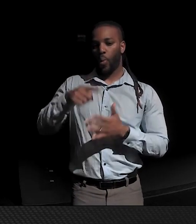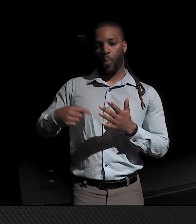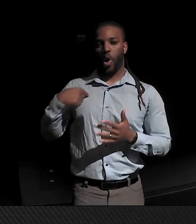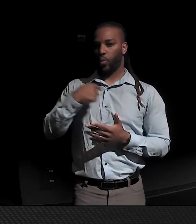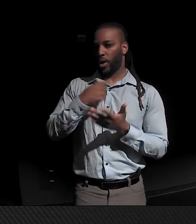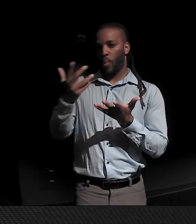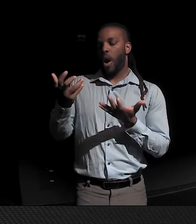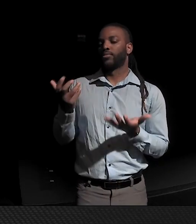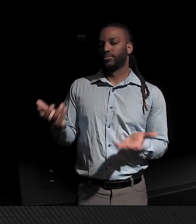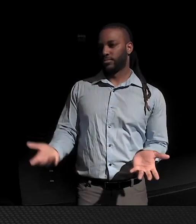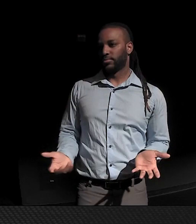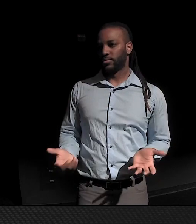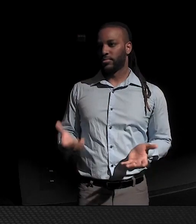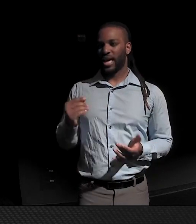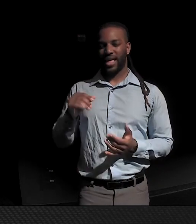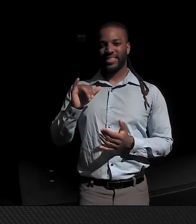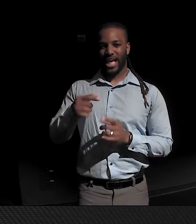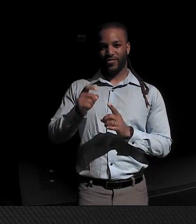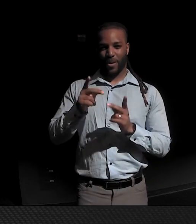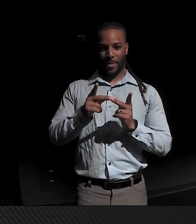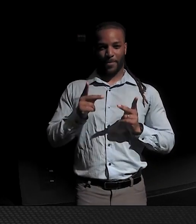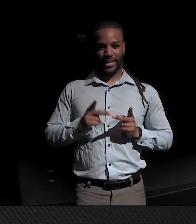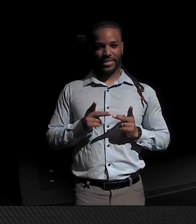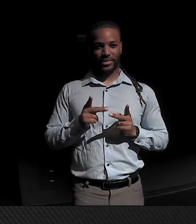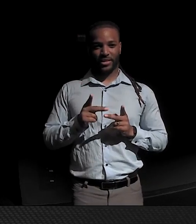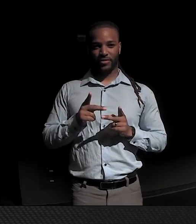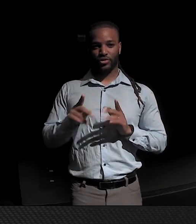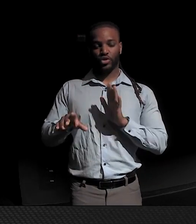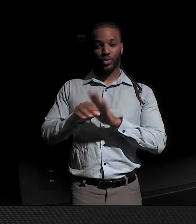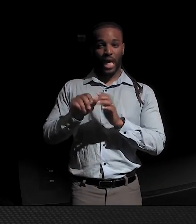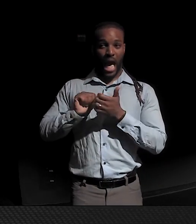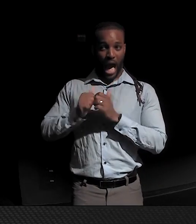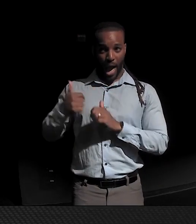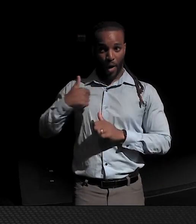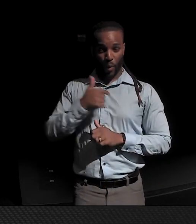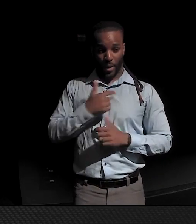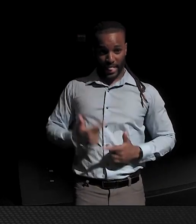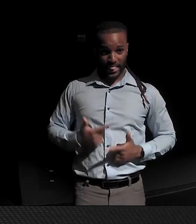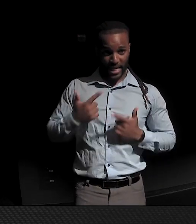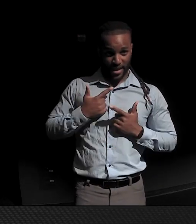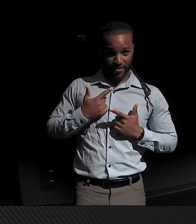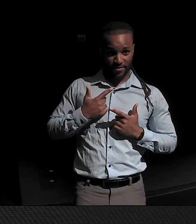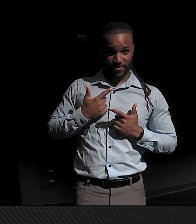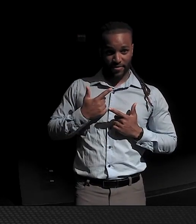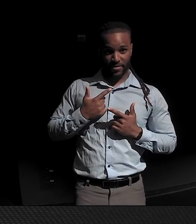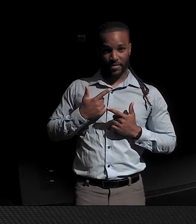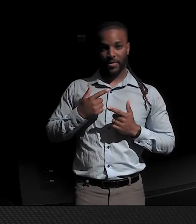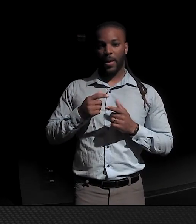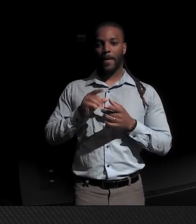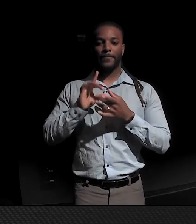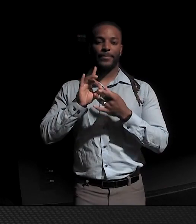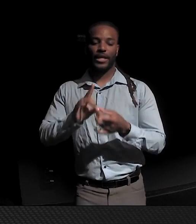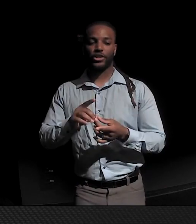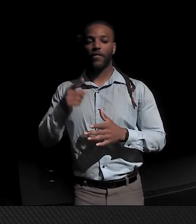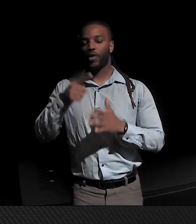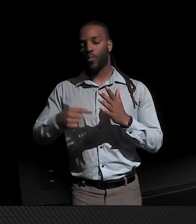or what we want. And it comes from a place of choosing how we live based off what we can create or what we can gain from it. And so what I think